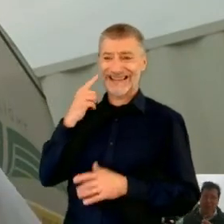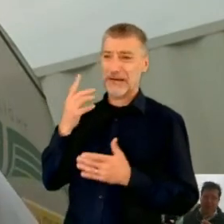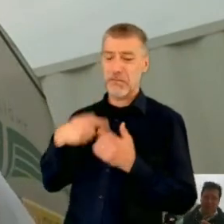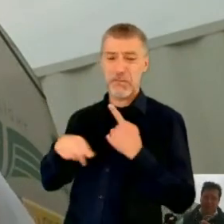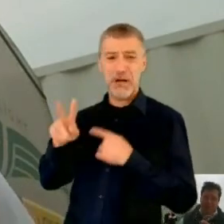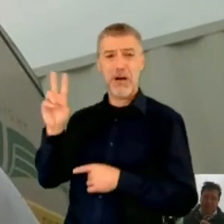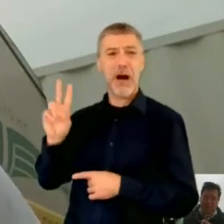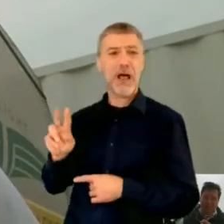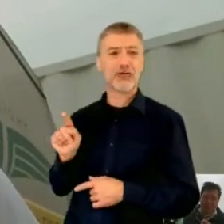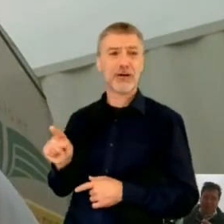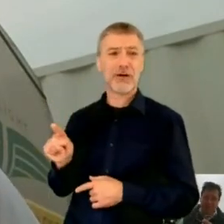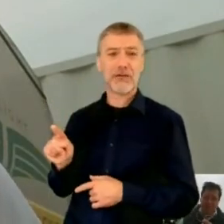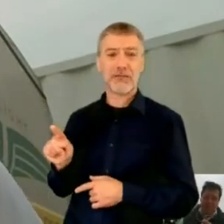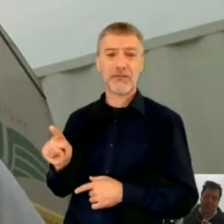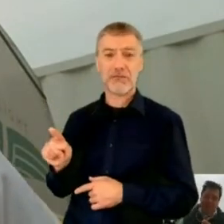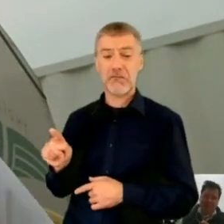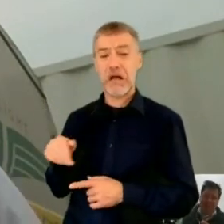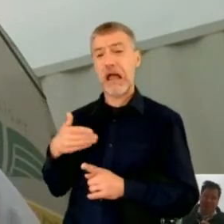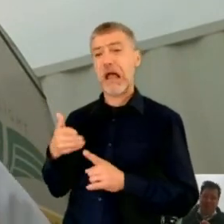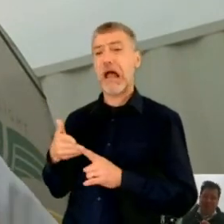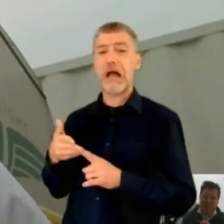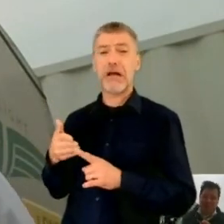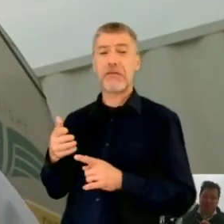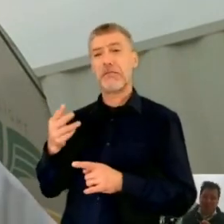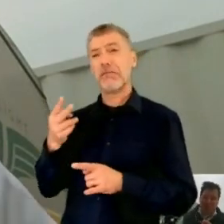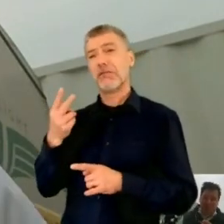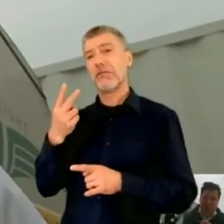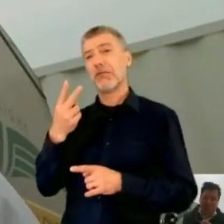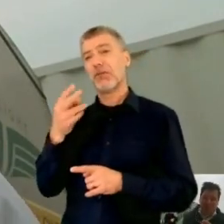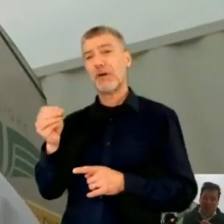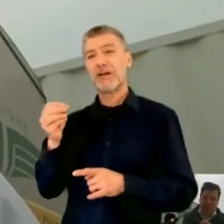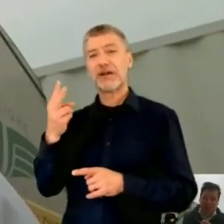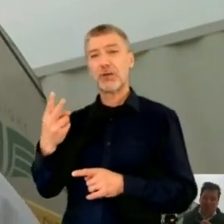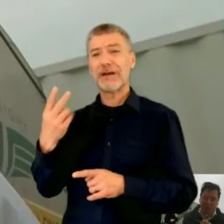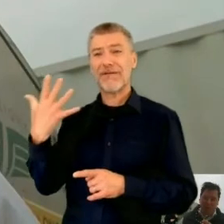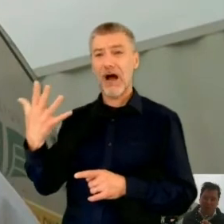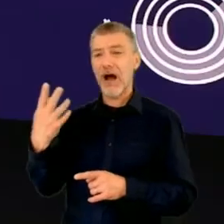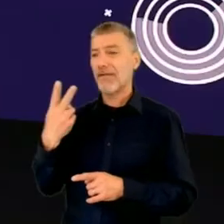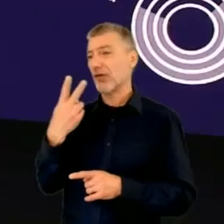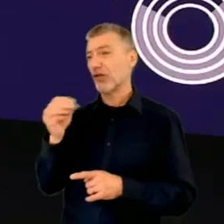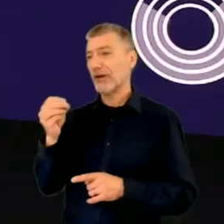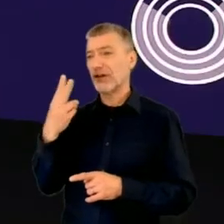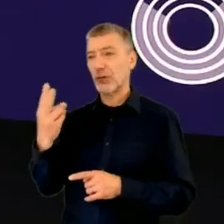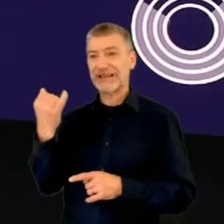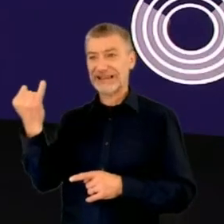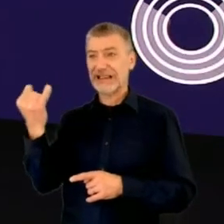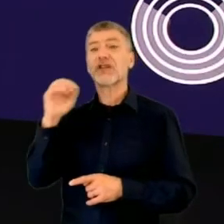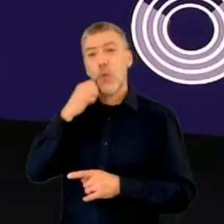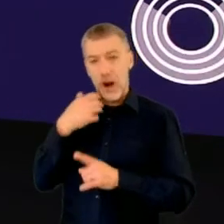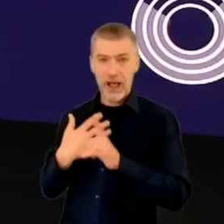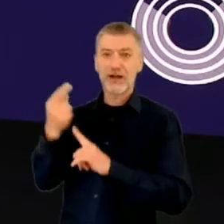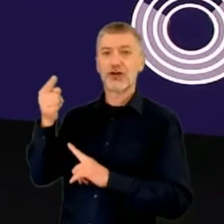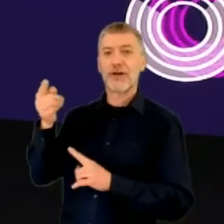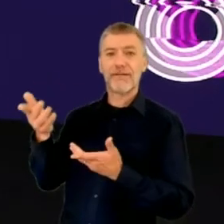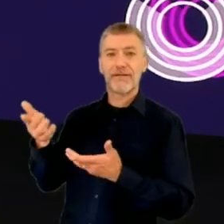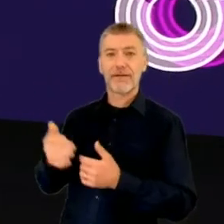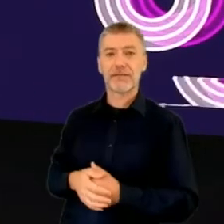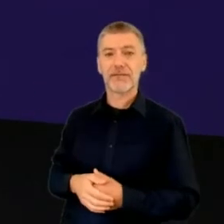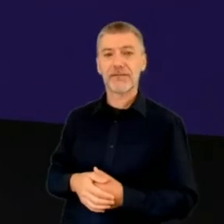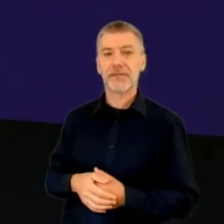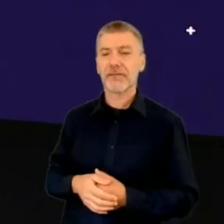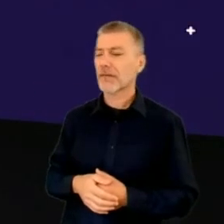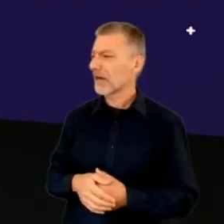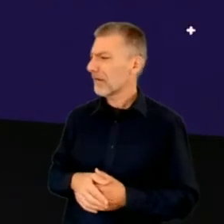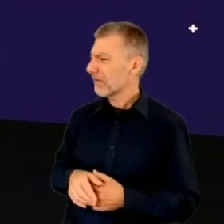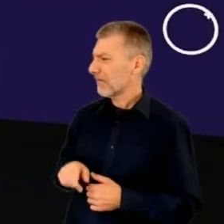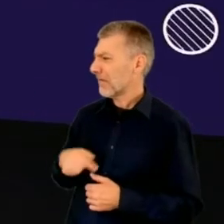looking at around 25, 26, looking for having all electric versions of those as well. Obviously, this student has probably got a runway in his back